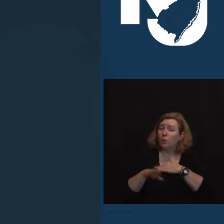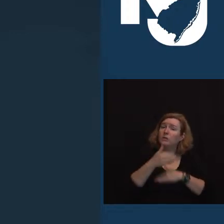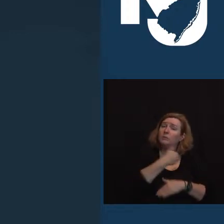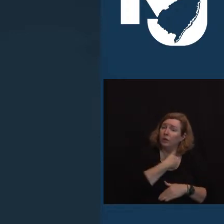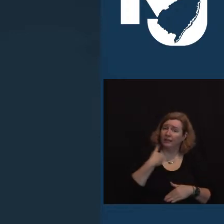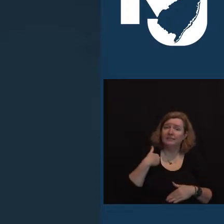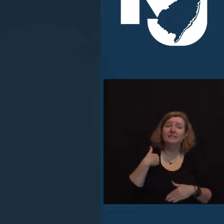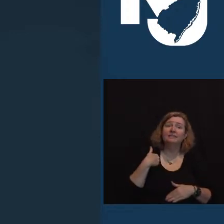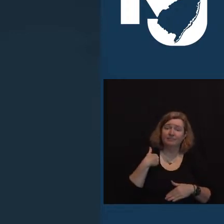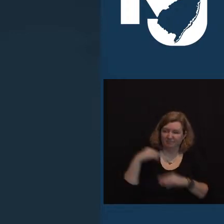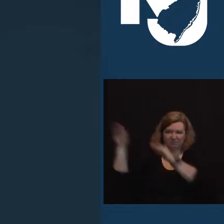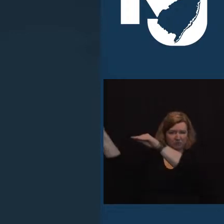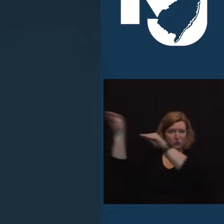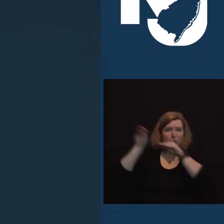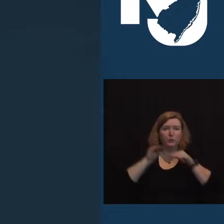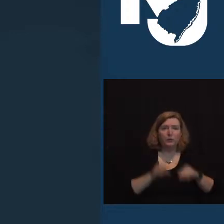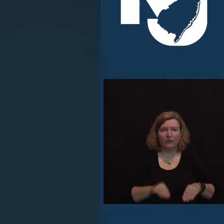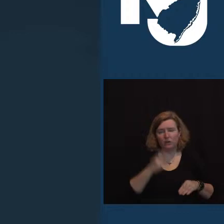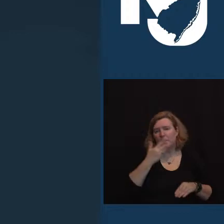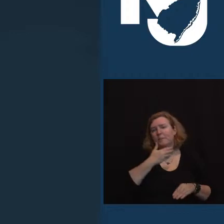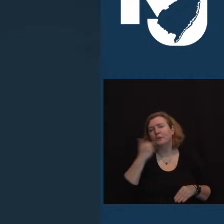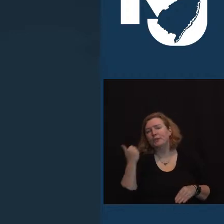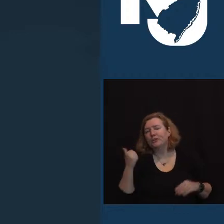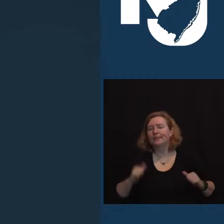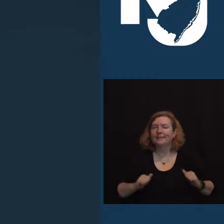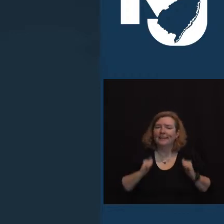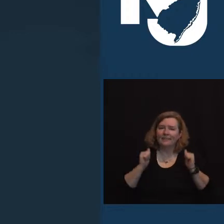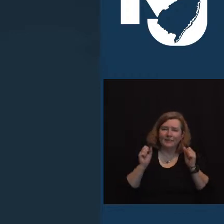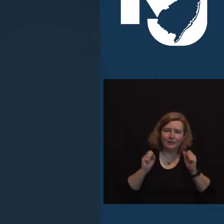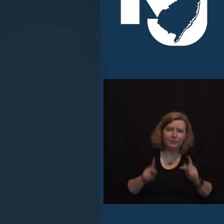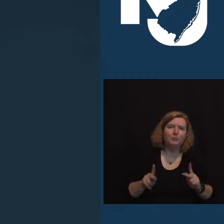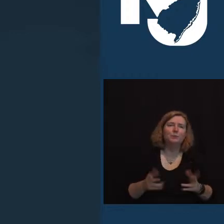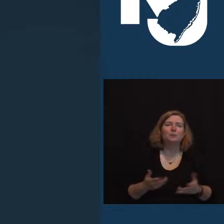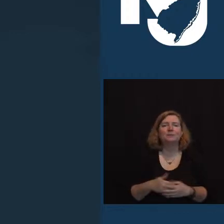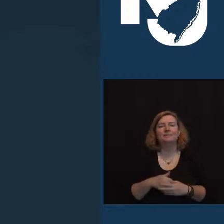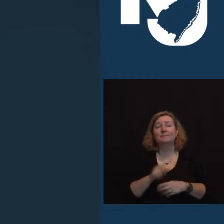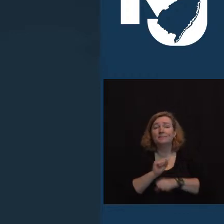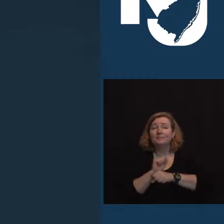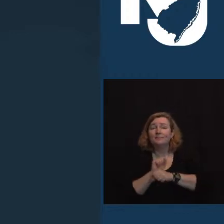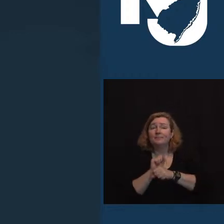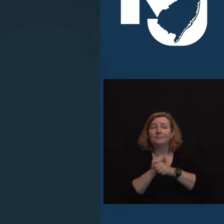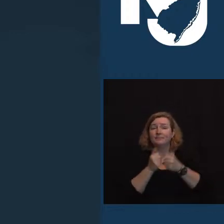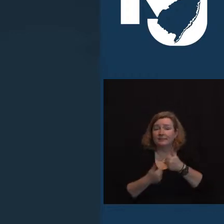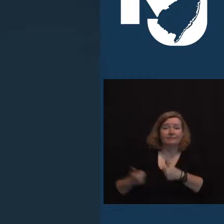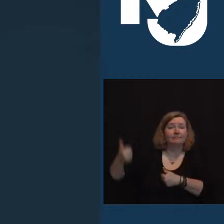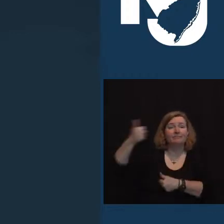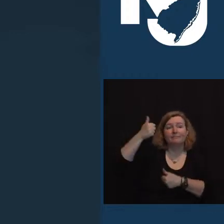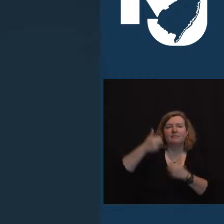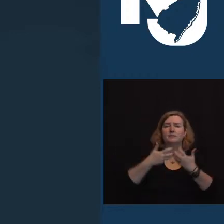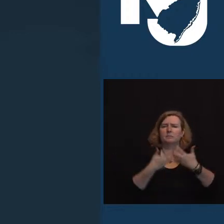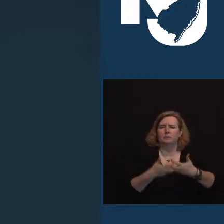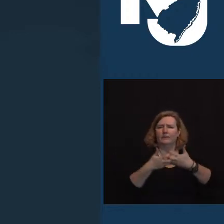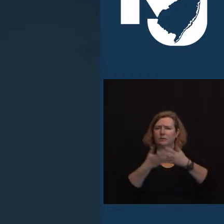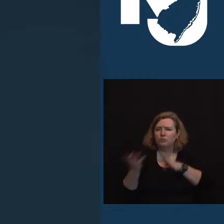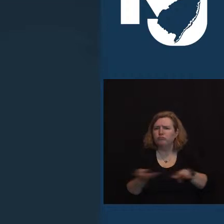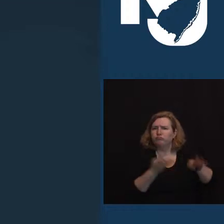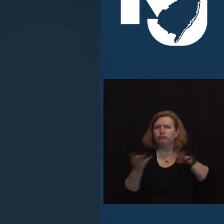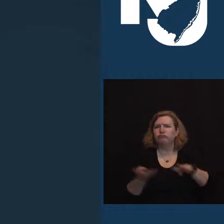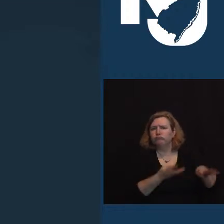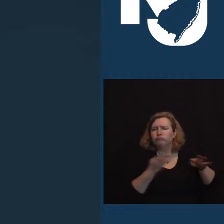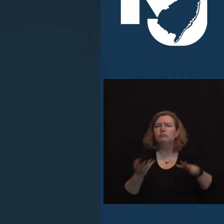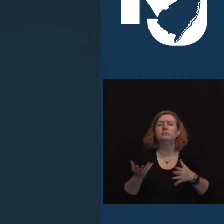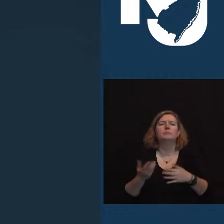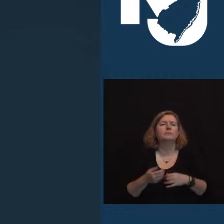better opportunities. Janusz was a foreman at a machine shop, the perfect match for a man who was